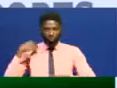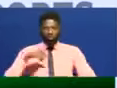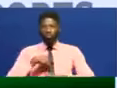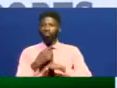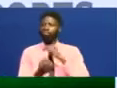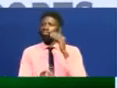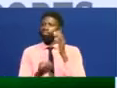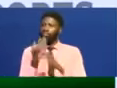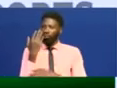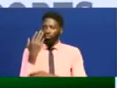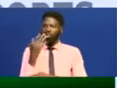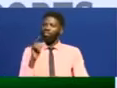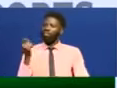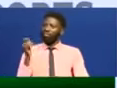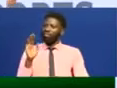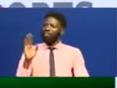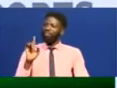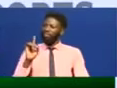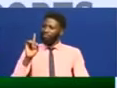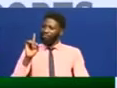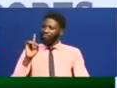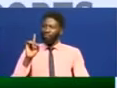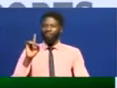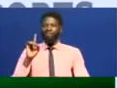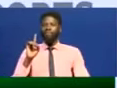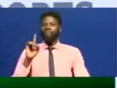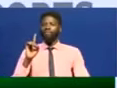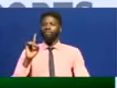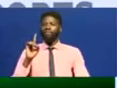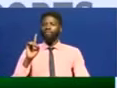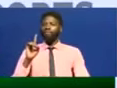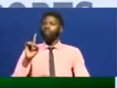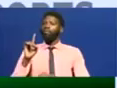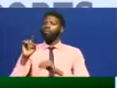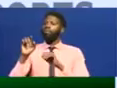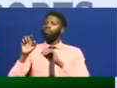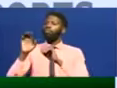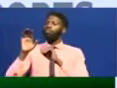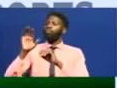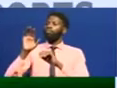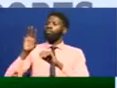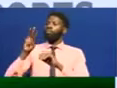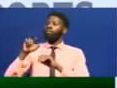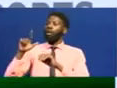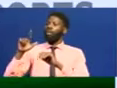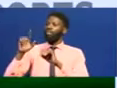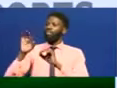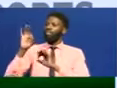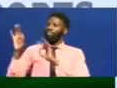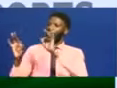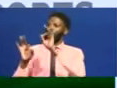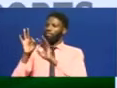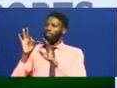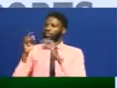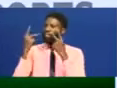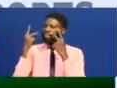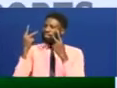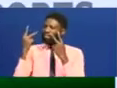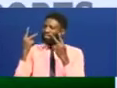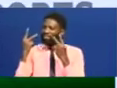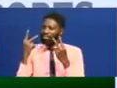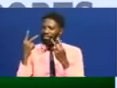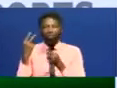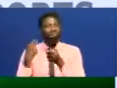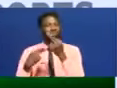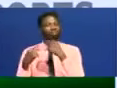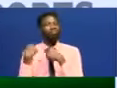Hall of Fame, and you walk into that Hall of Fame and you can interact with the heritage of our